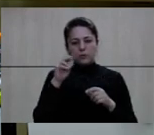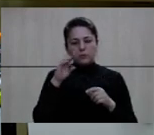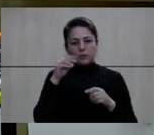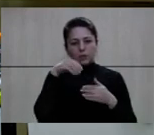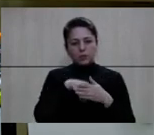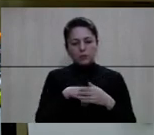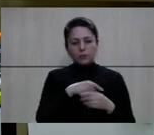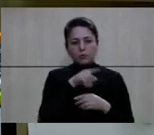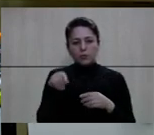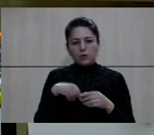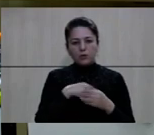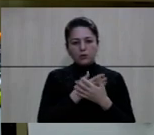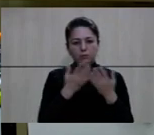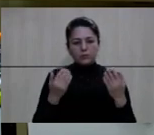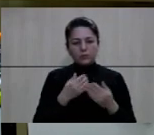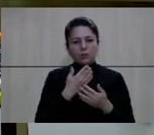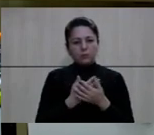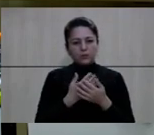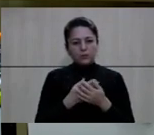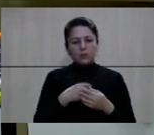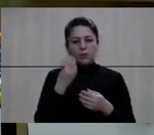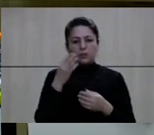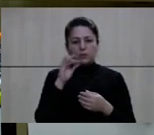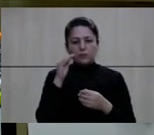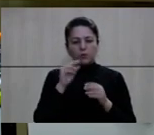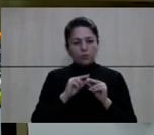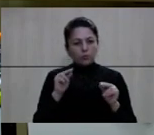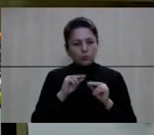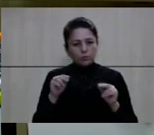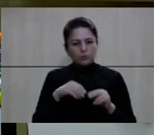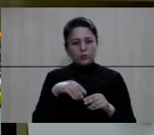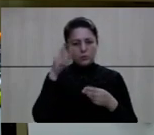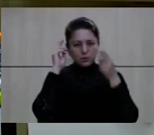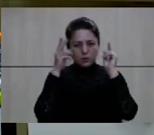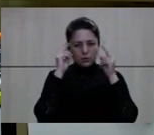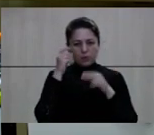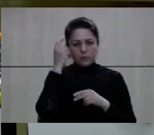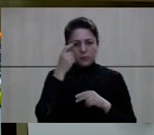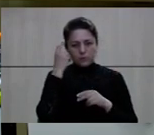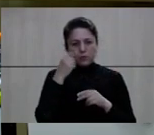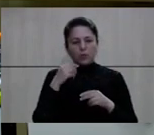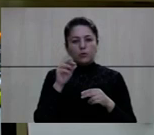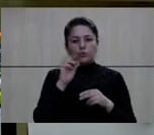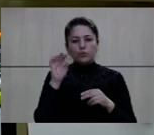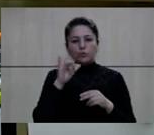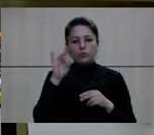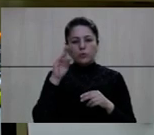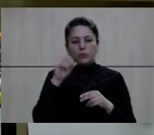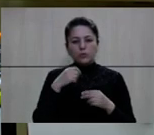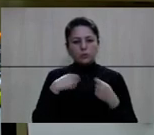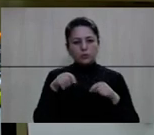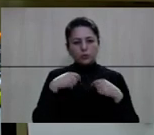Ulardan biz namuna sifatida ko'rib oldik: shifokor, o'qituvchi, sartarosh, psixolog, jurnalist,